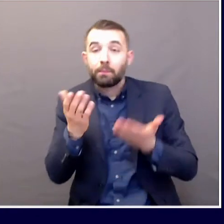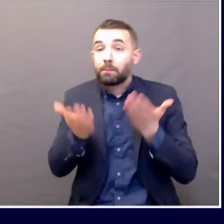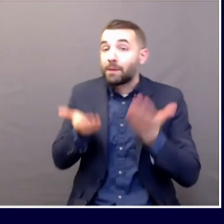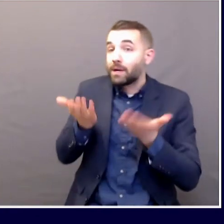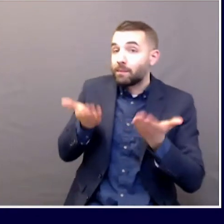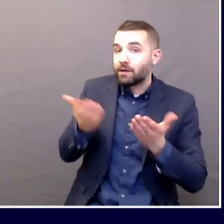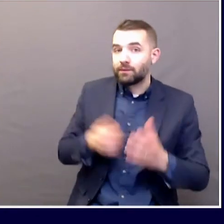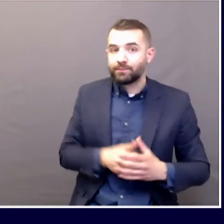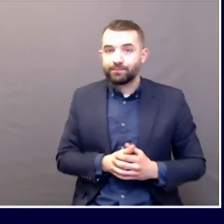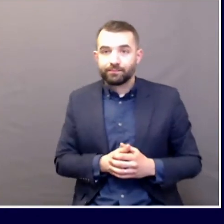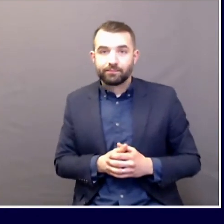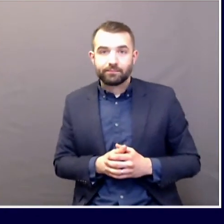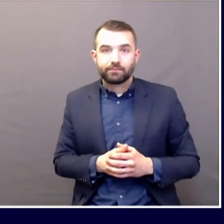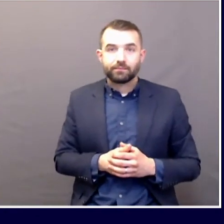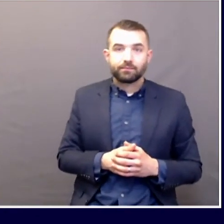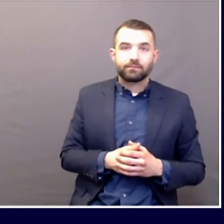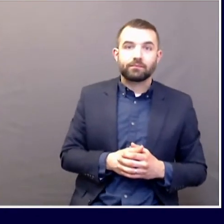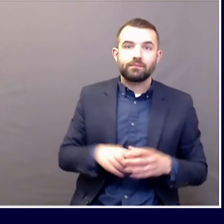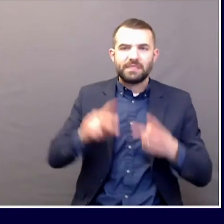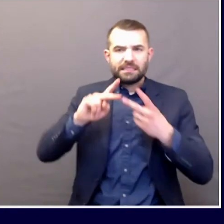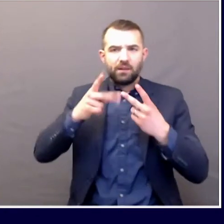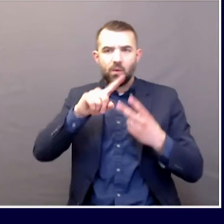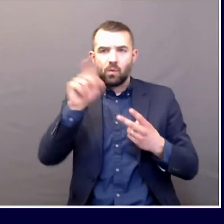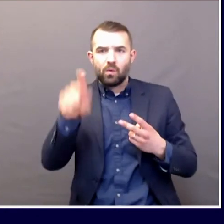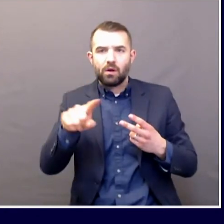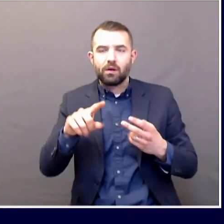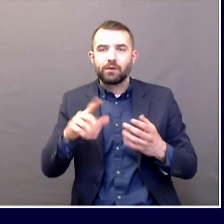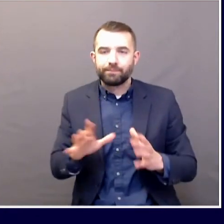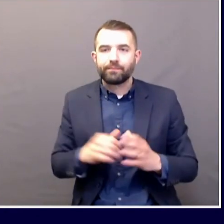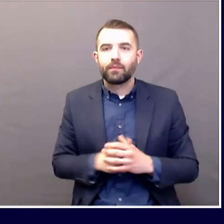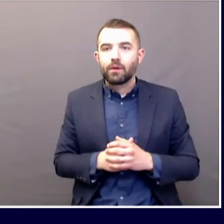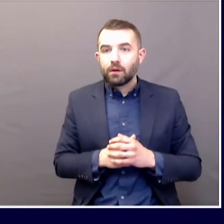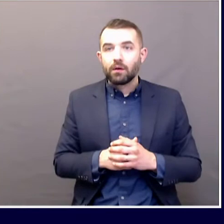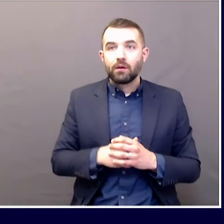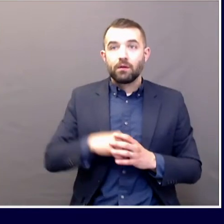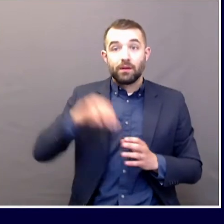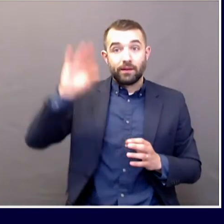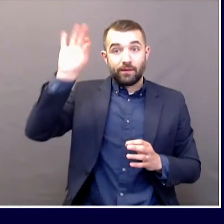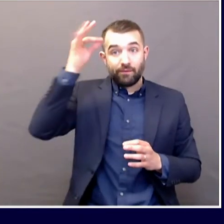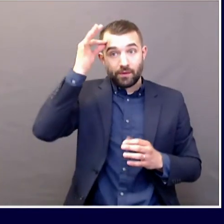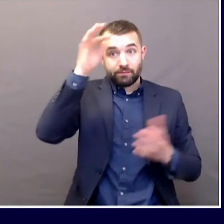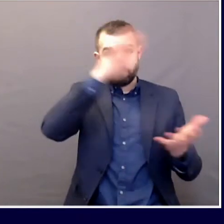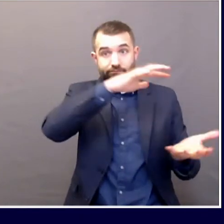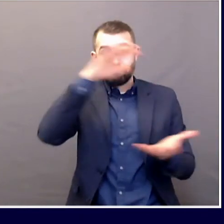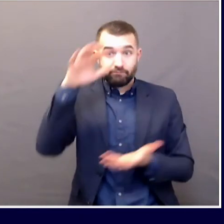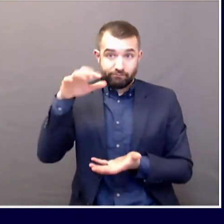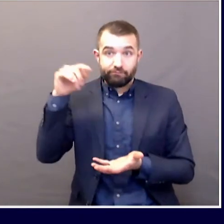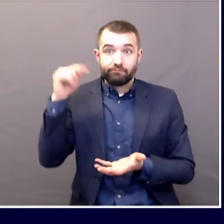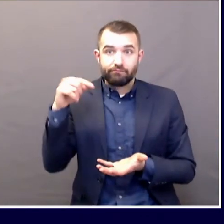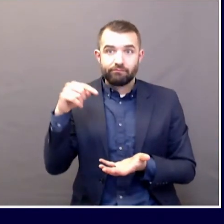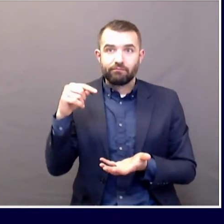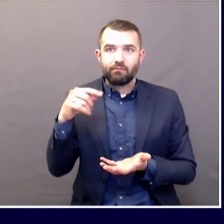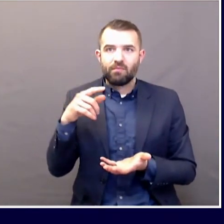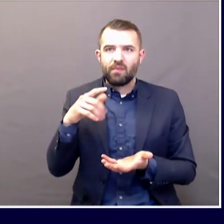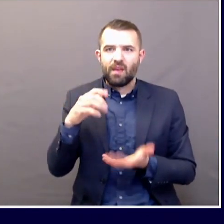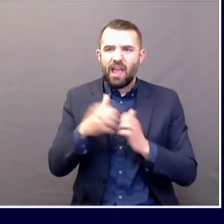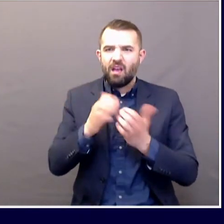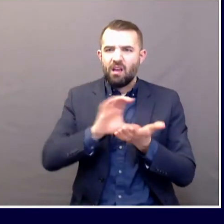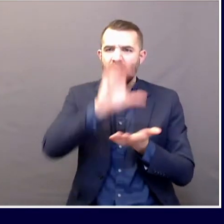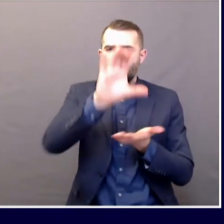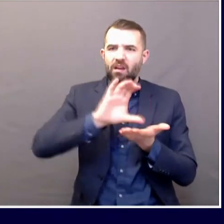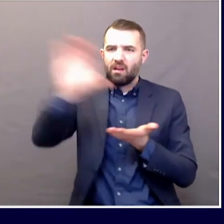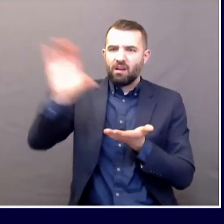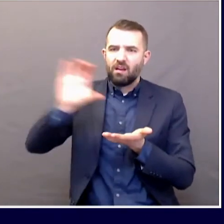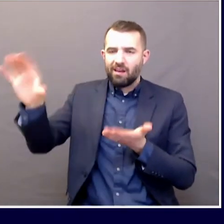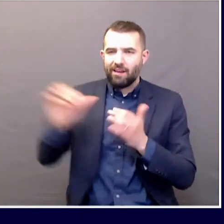about distribution and how the vaccine, the supply has been determined in the past, going out to